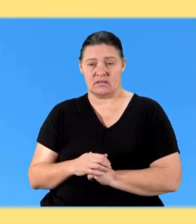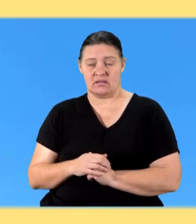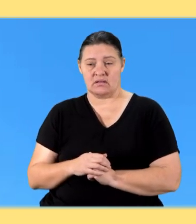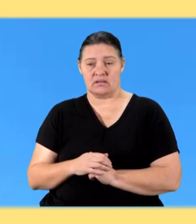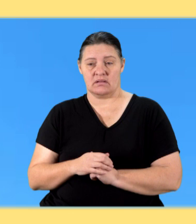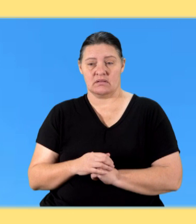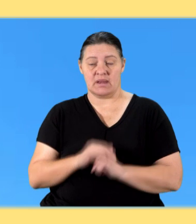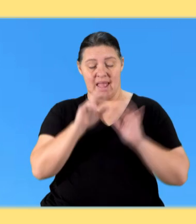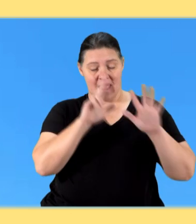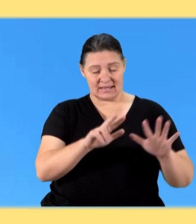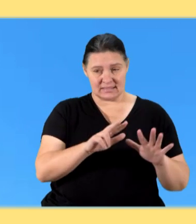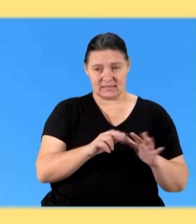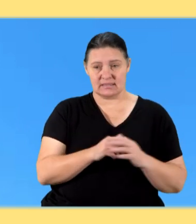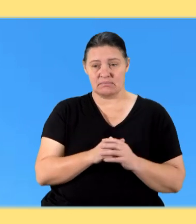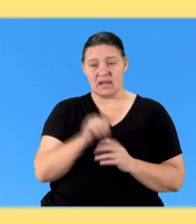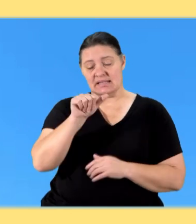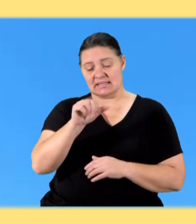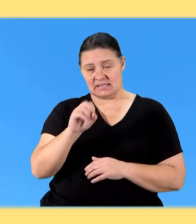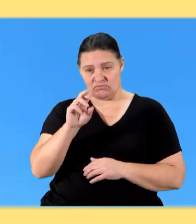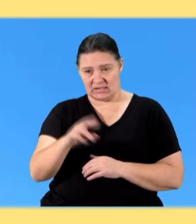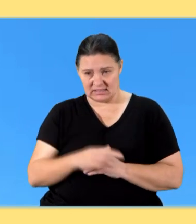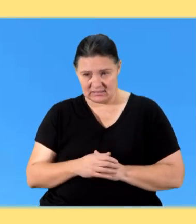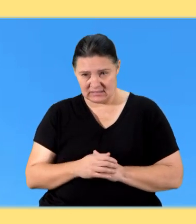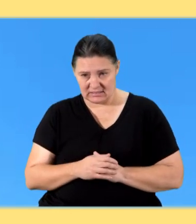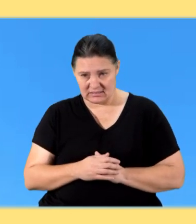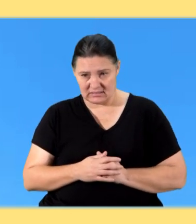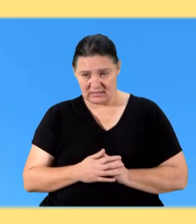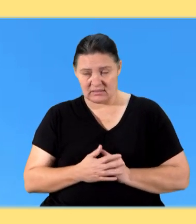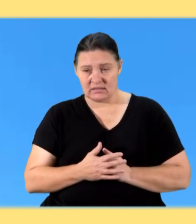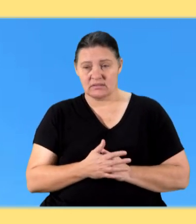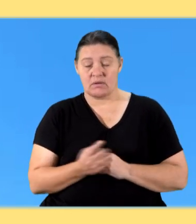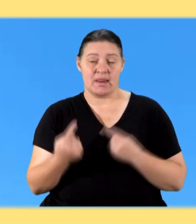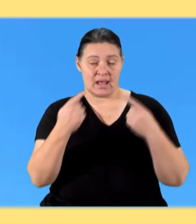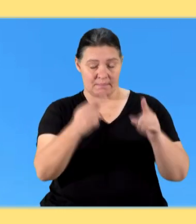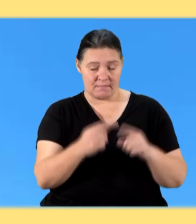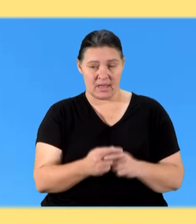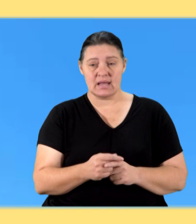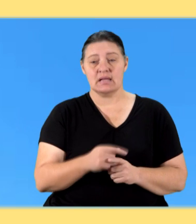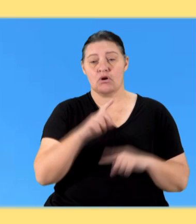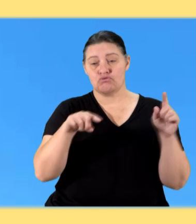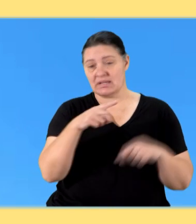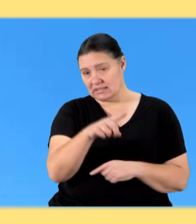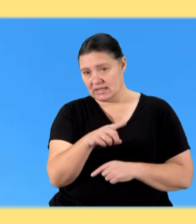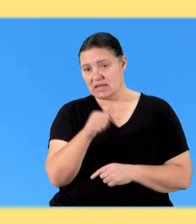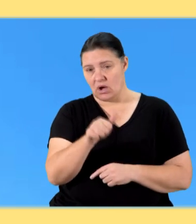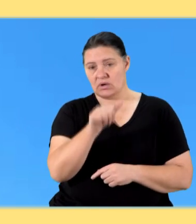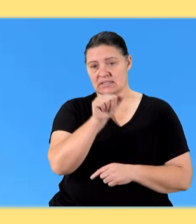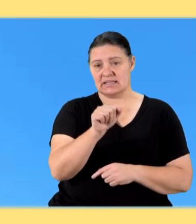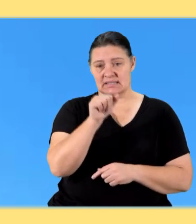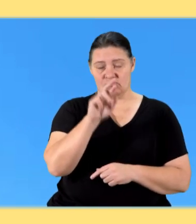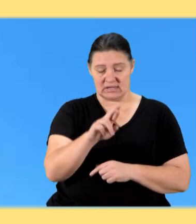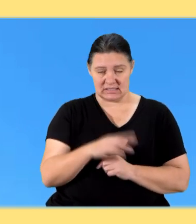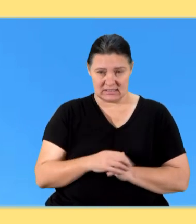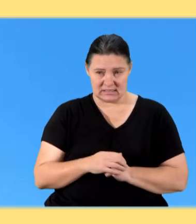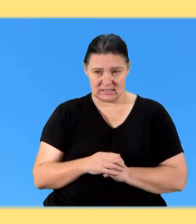1.5, that is going to give you 60 Rands. That means I will come here. My rate here